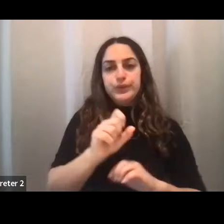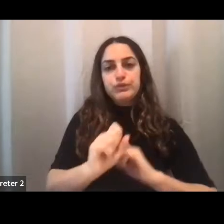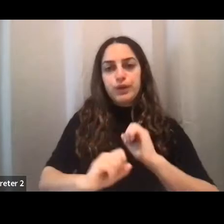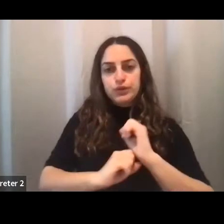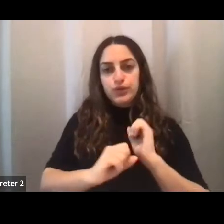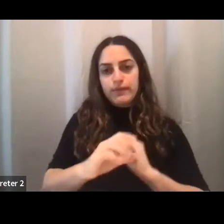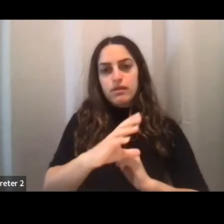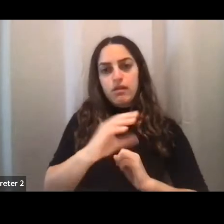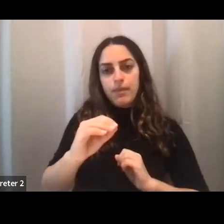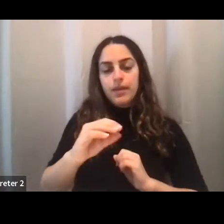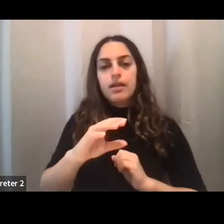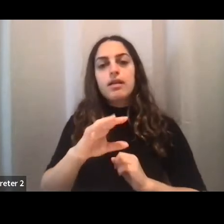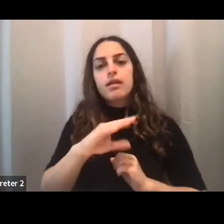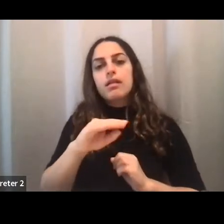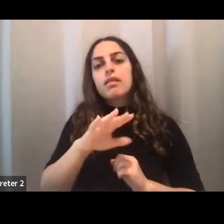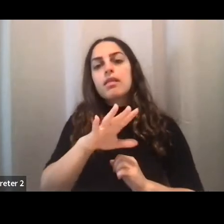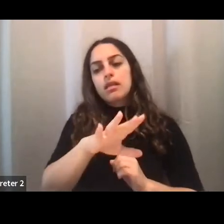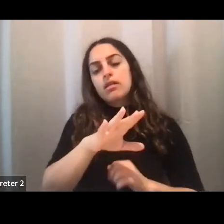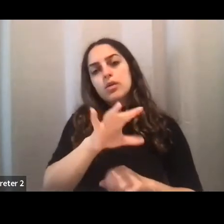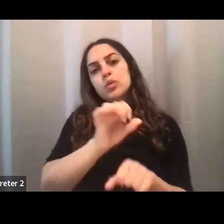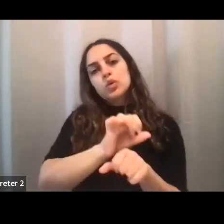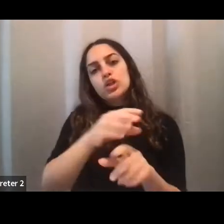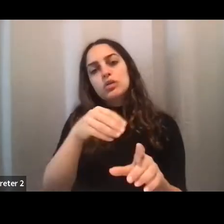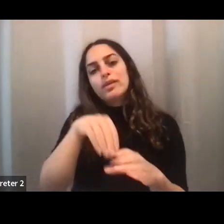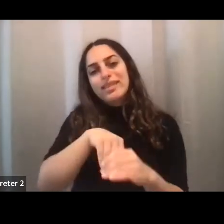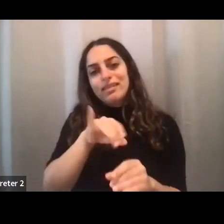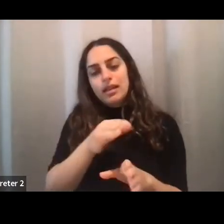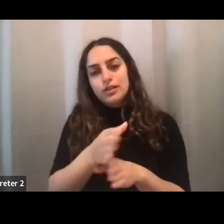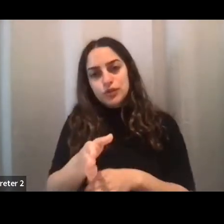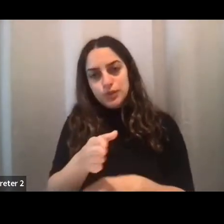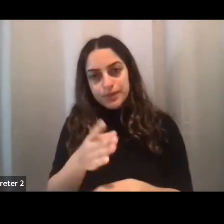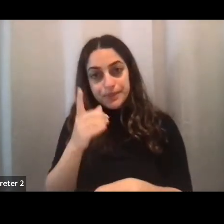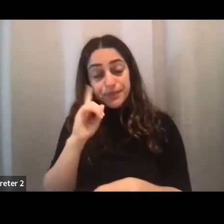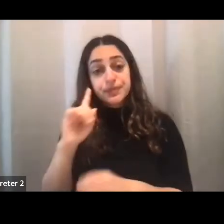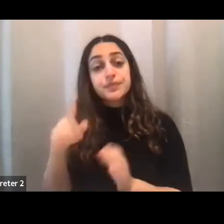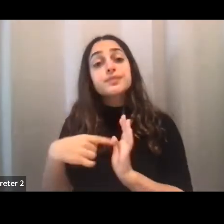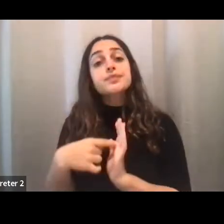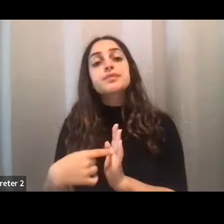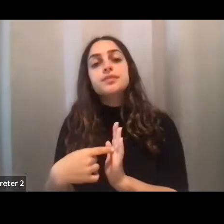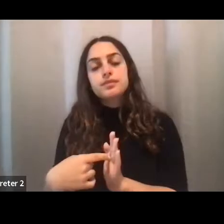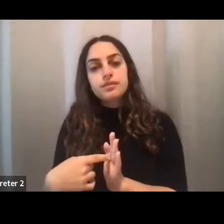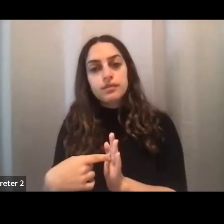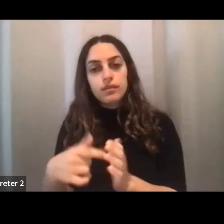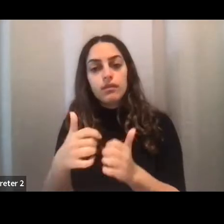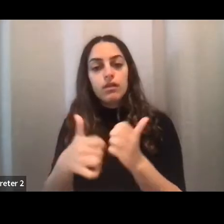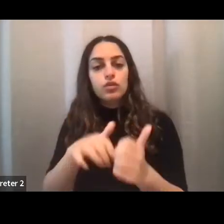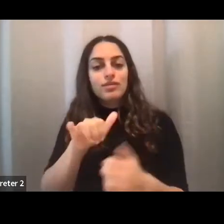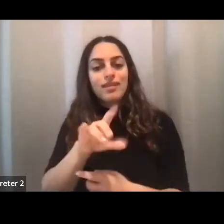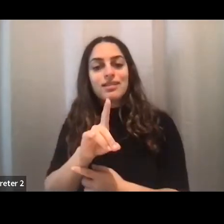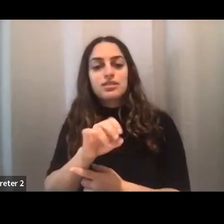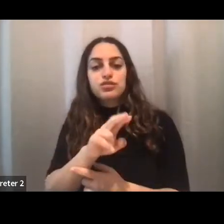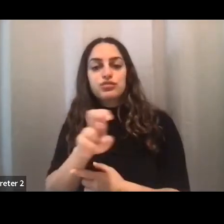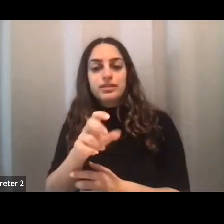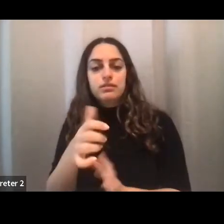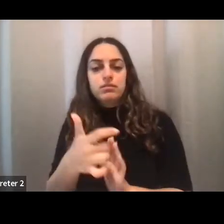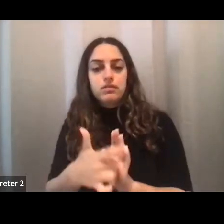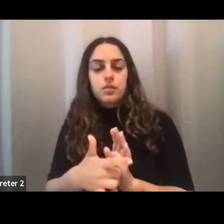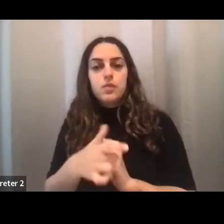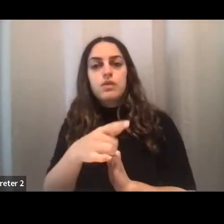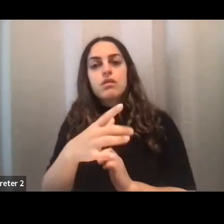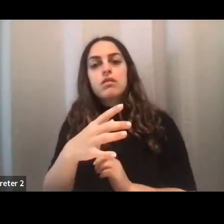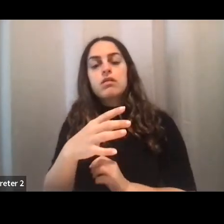and the nature of its work in the construction industry for example under the decree the company conducted